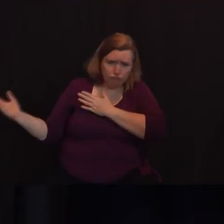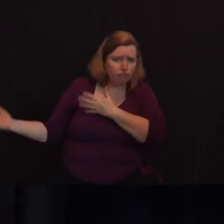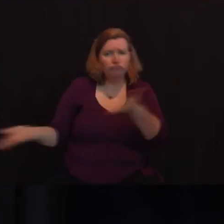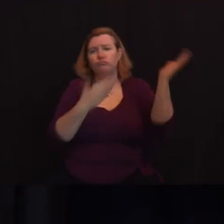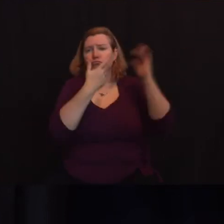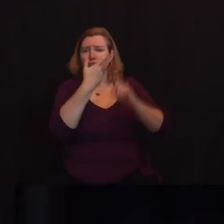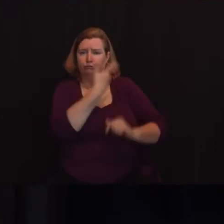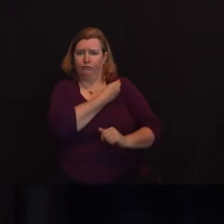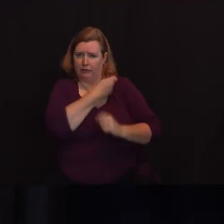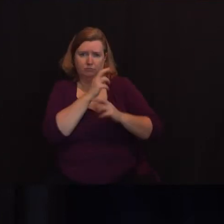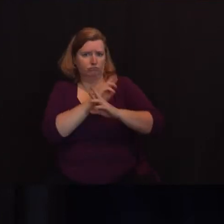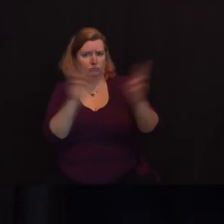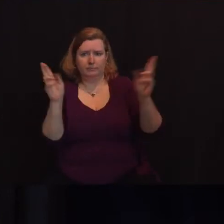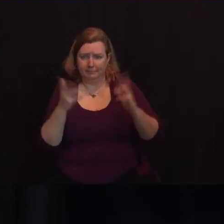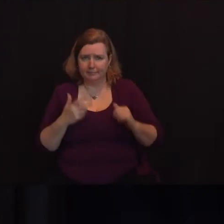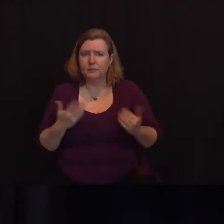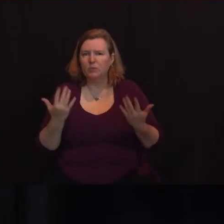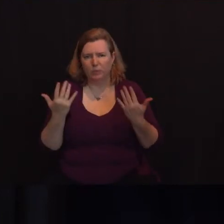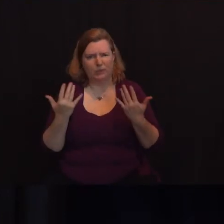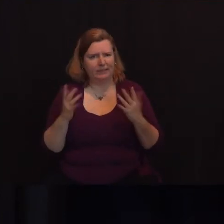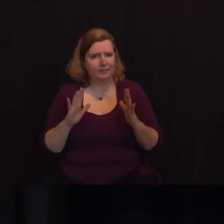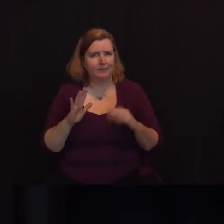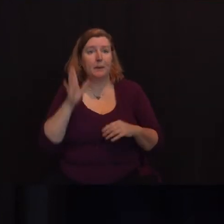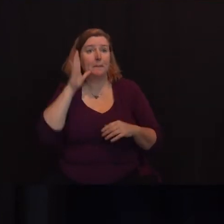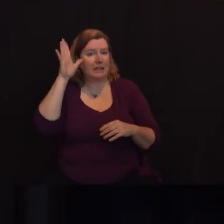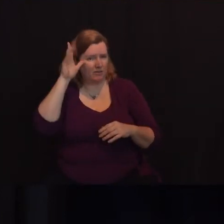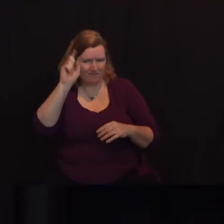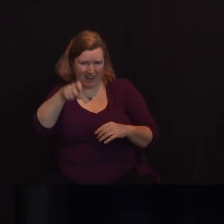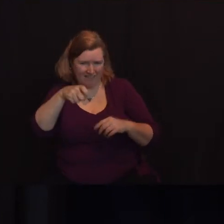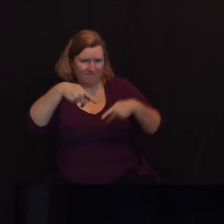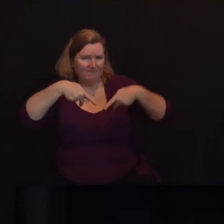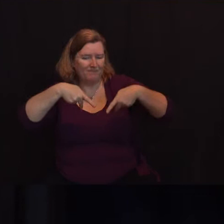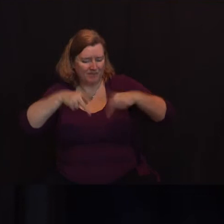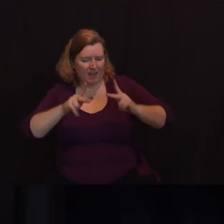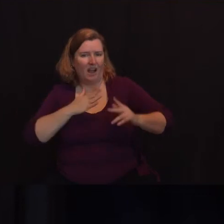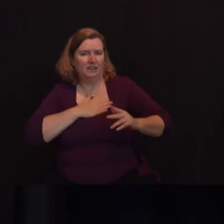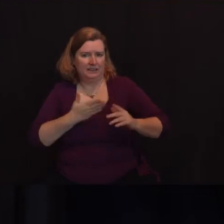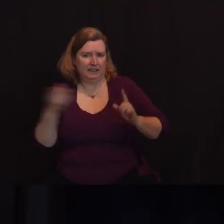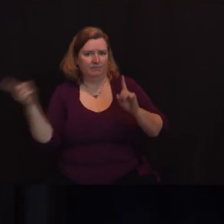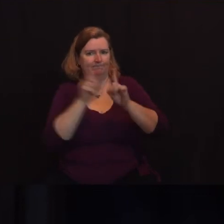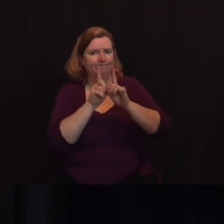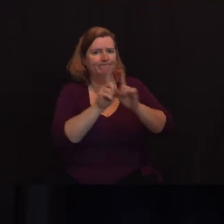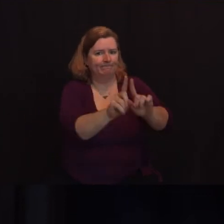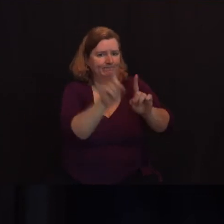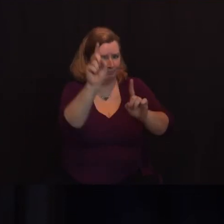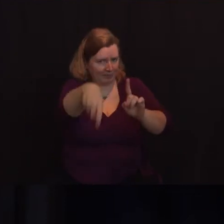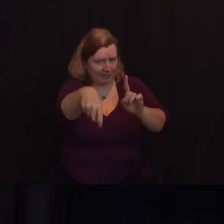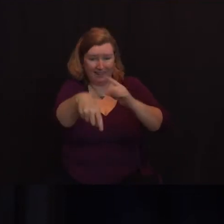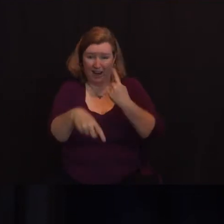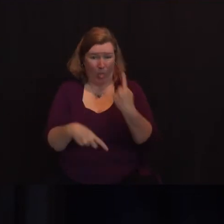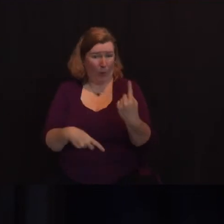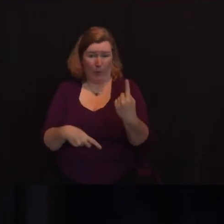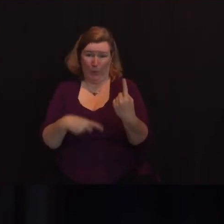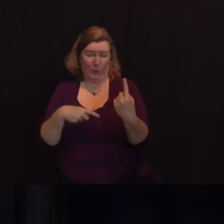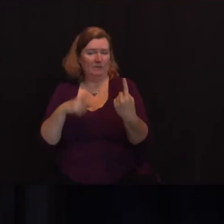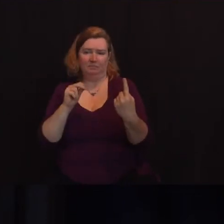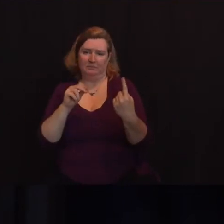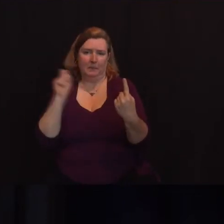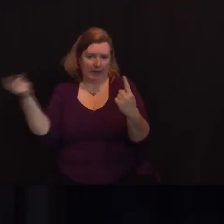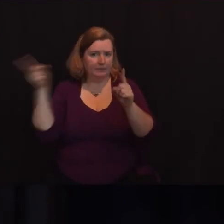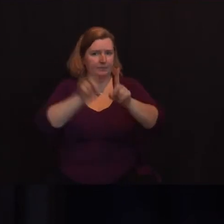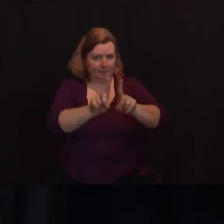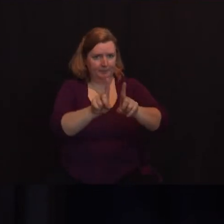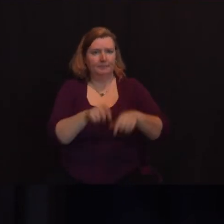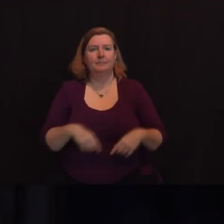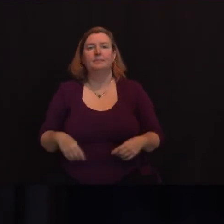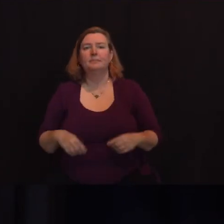vaccinations, consent from a parent or guardian will be required. You know, these press conferences give me an